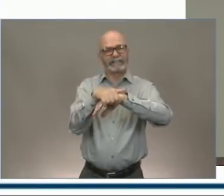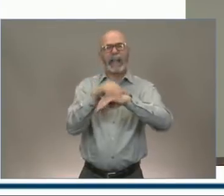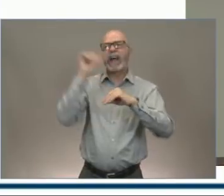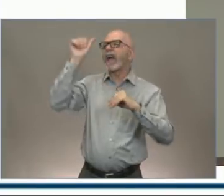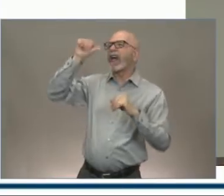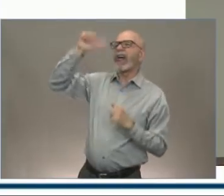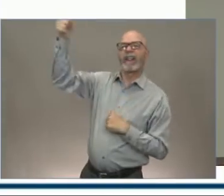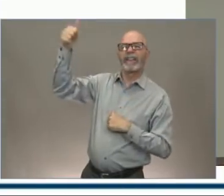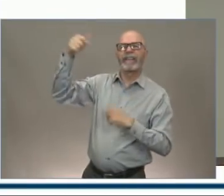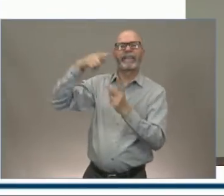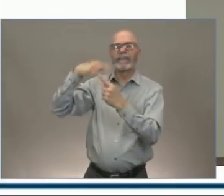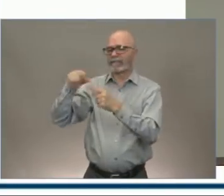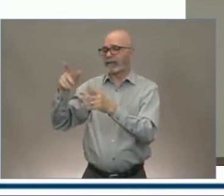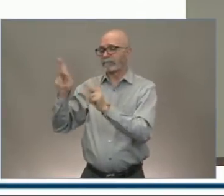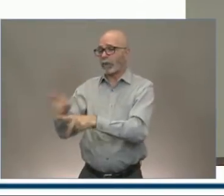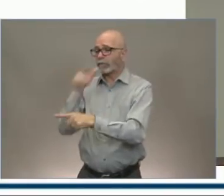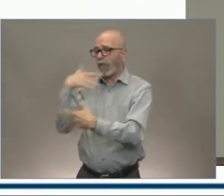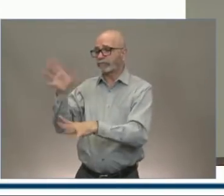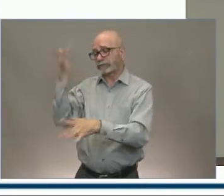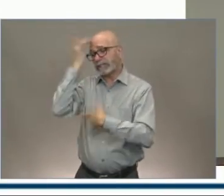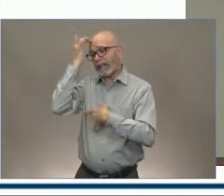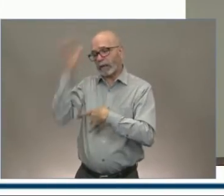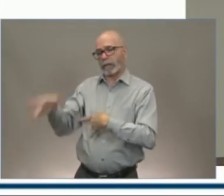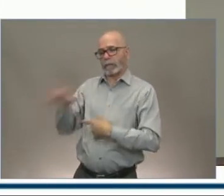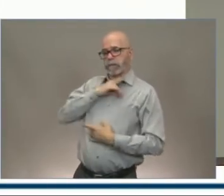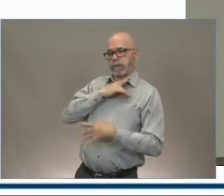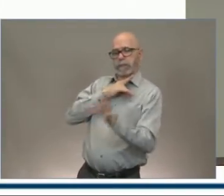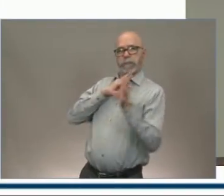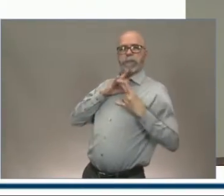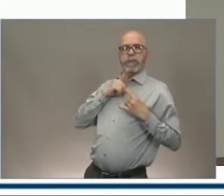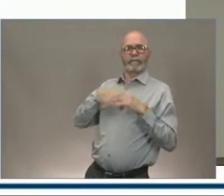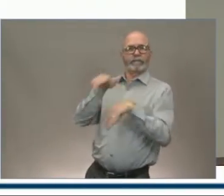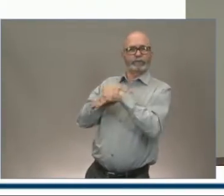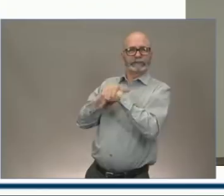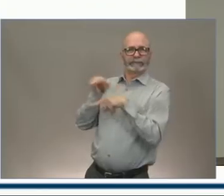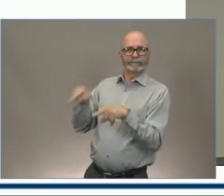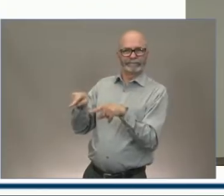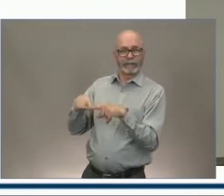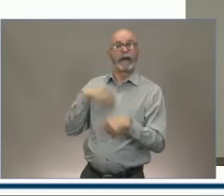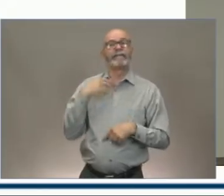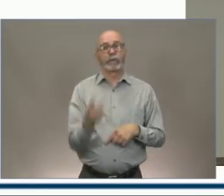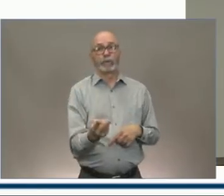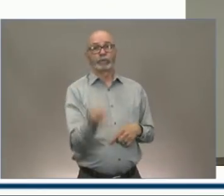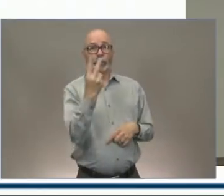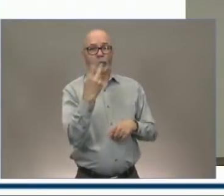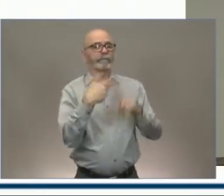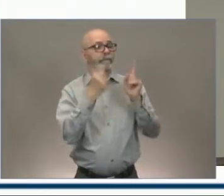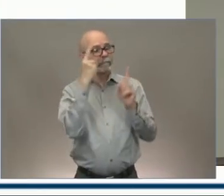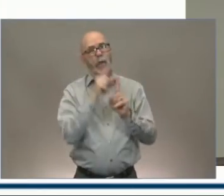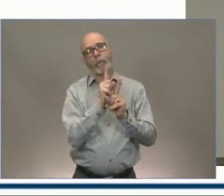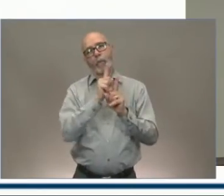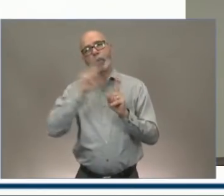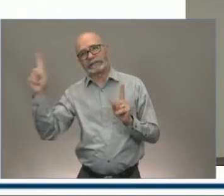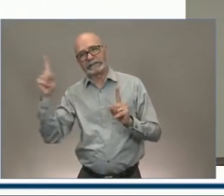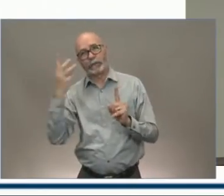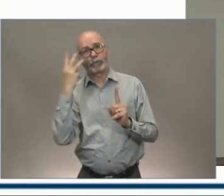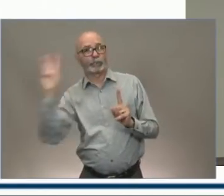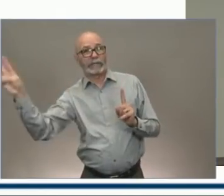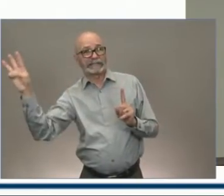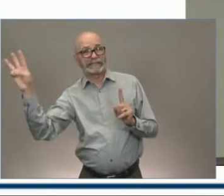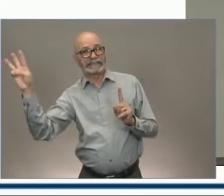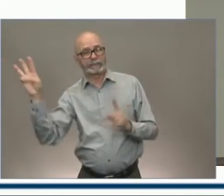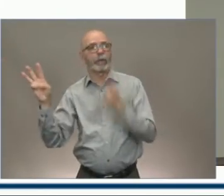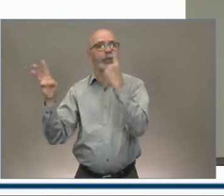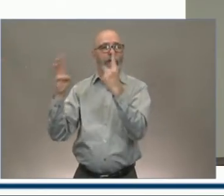UK variant case. And of these 2 new cases, one is in Western Zone and one is in Central Zone. These people were tested late